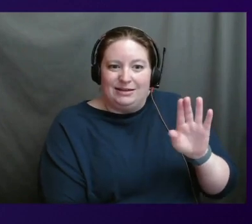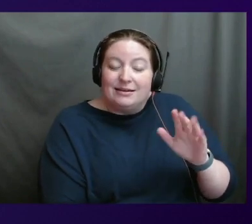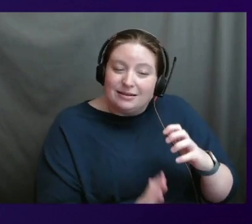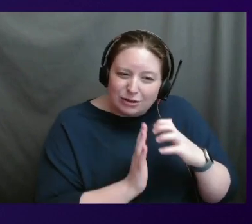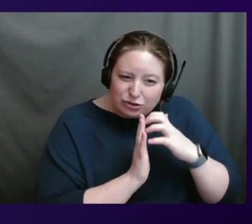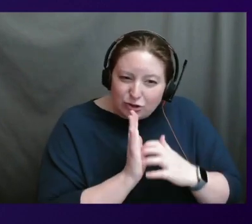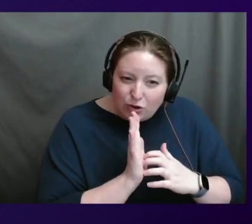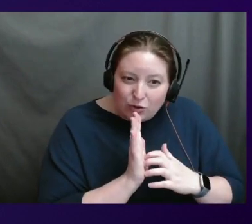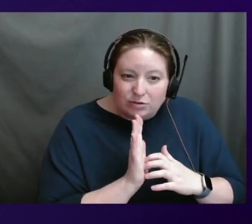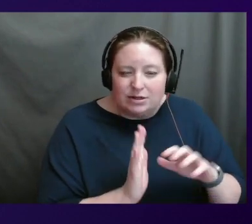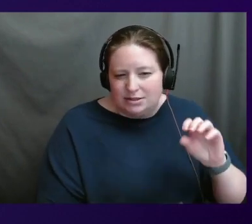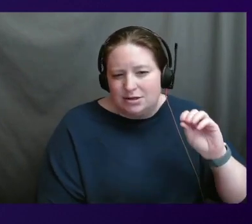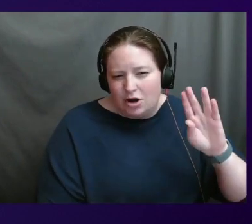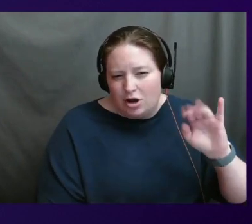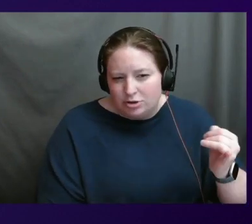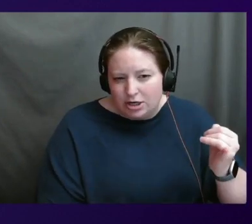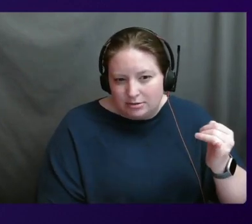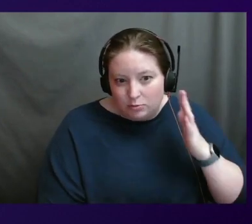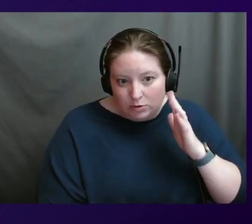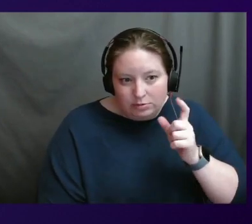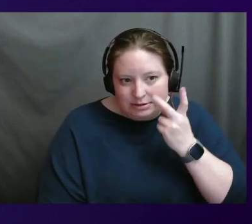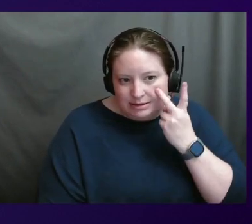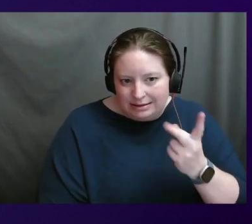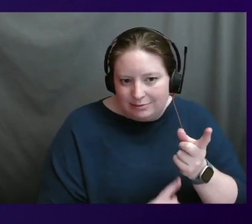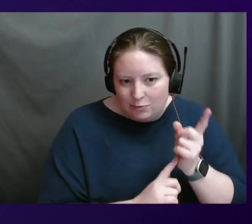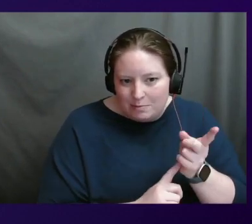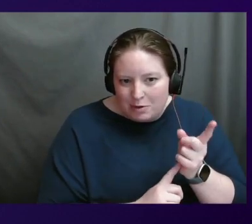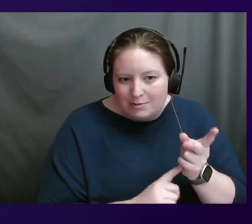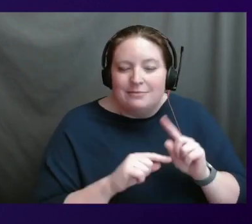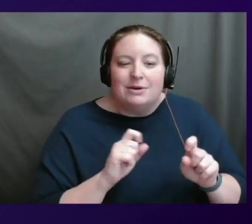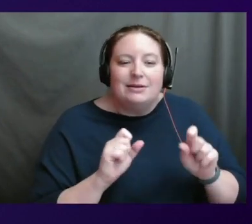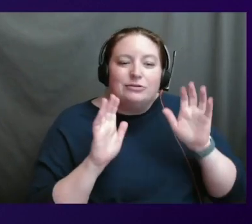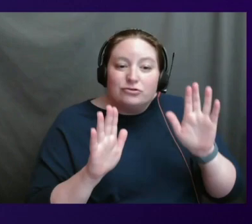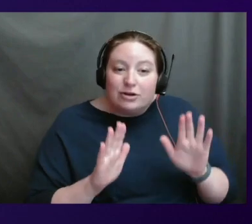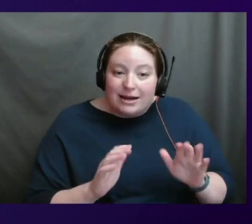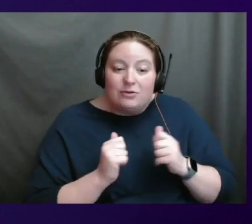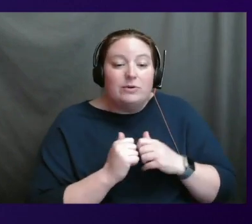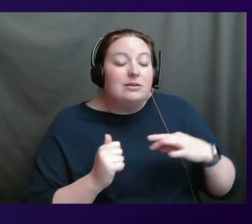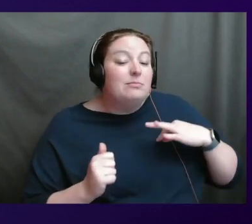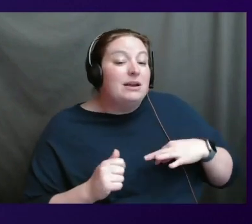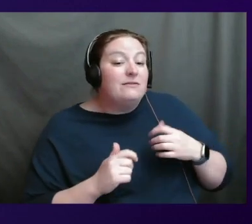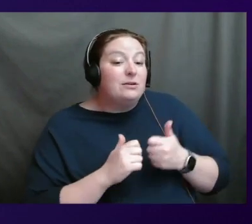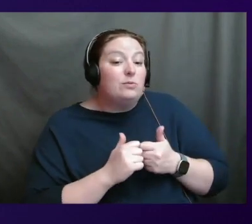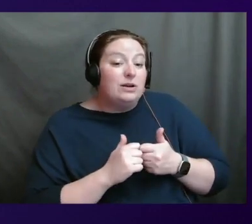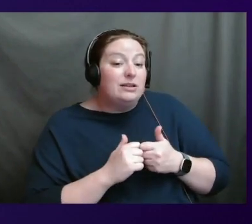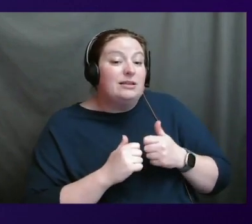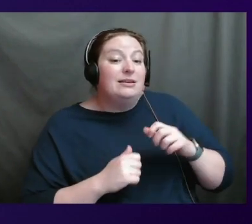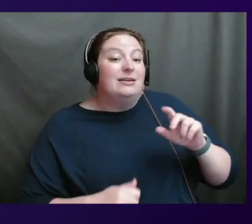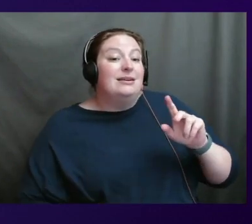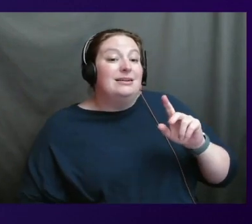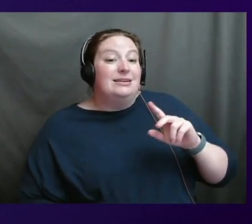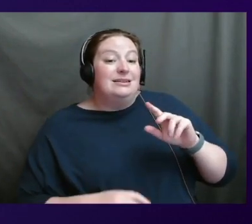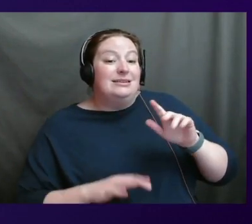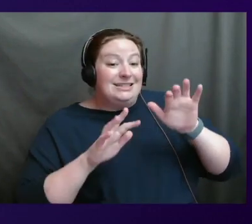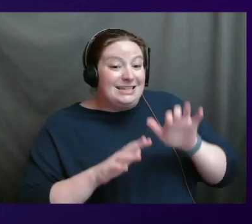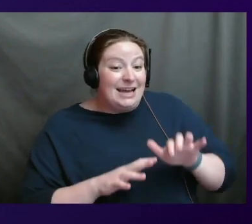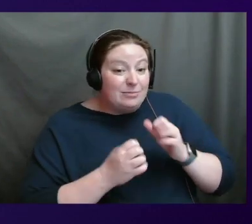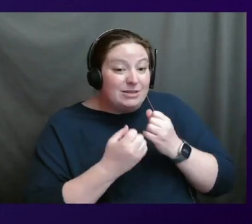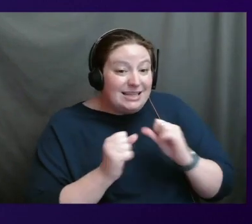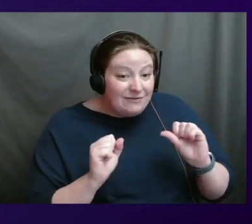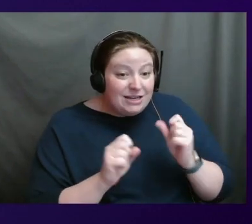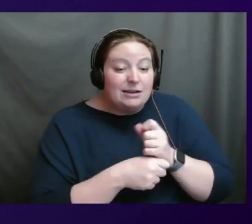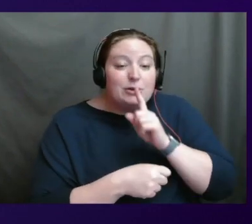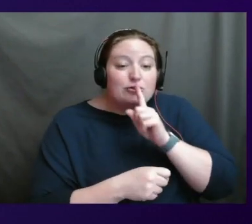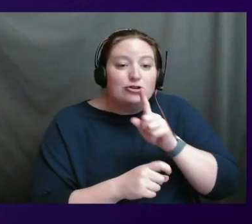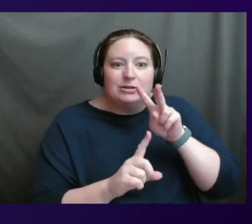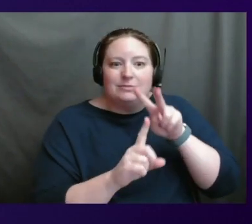object, as we'll see in just a moment. Okay. But it's great. And then through the benefits of type safety, I can make sure that it's applying the right fields. Oh, nice.